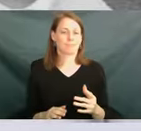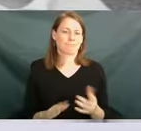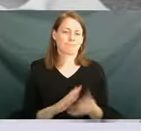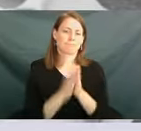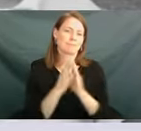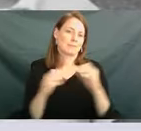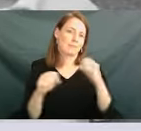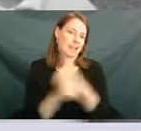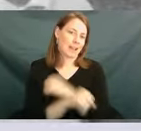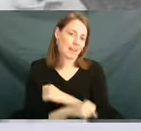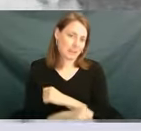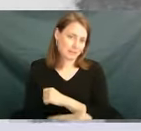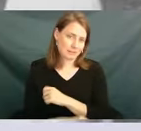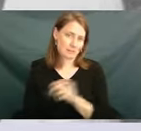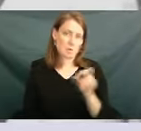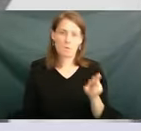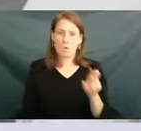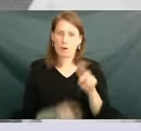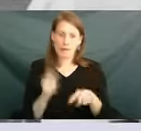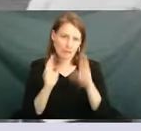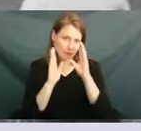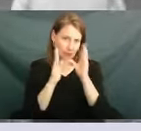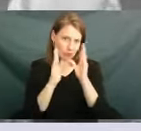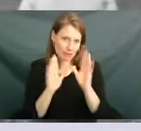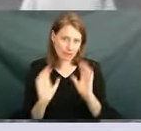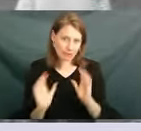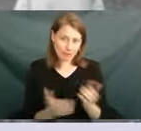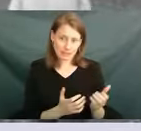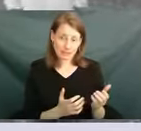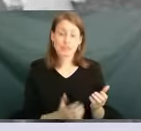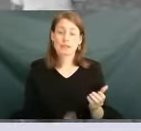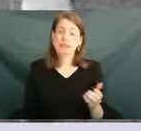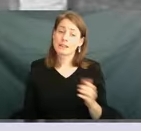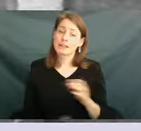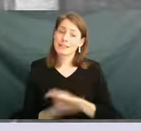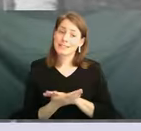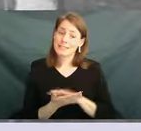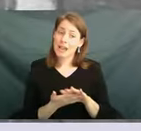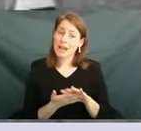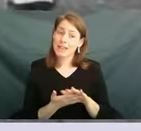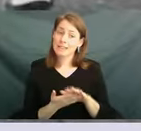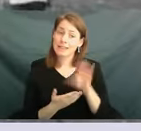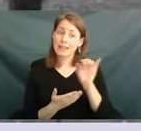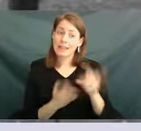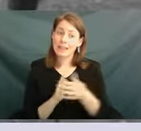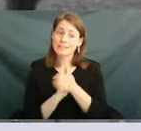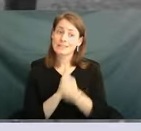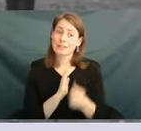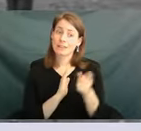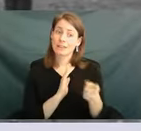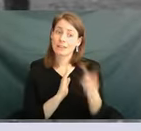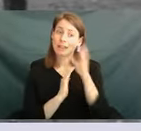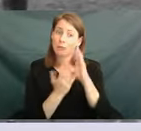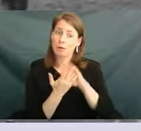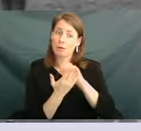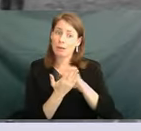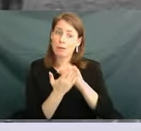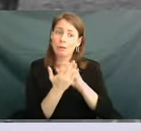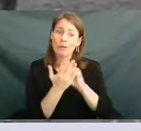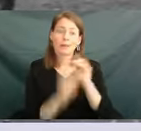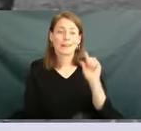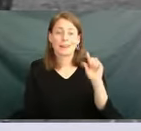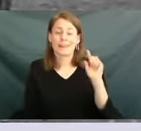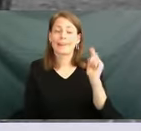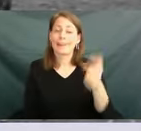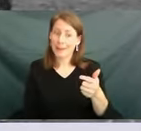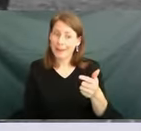class. And it's a life skill that he's going to be able to take with him, or to have the confidence to go and speak about his problems, to understand that it's